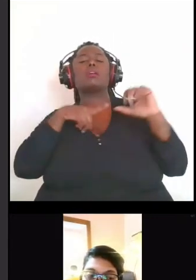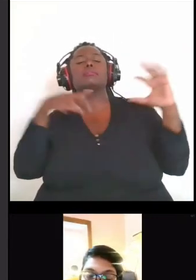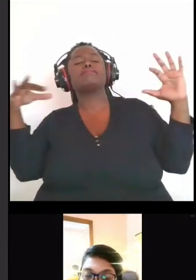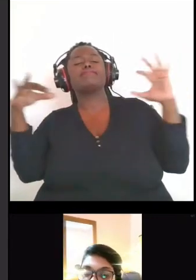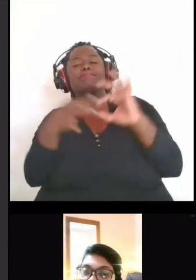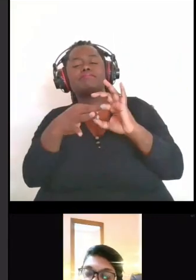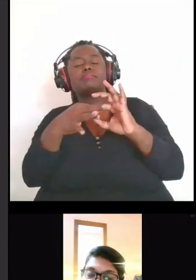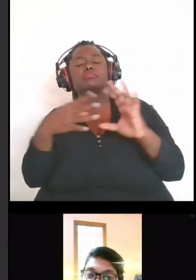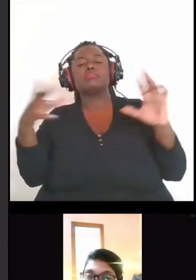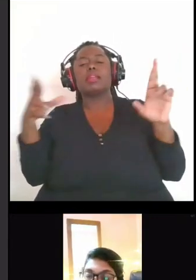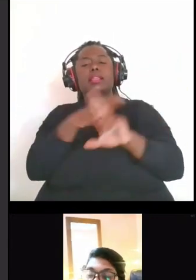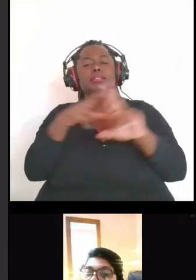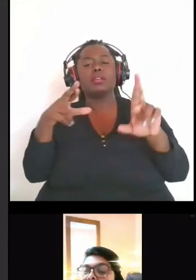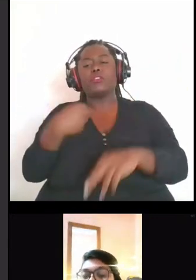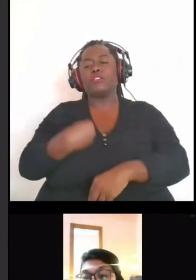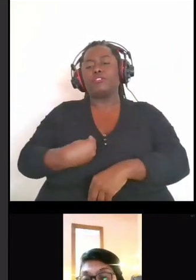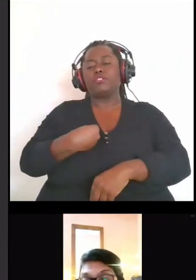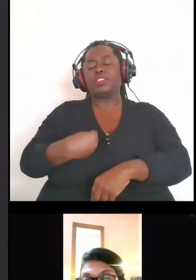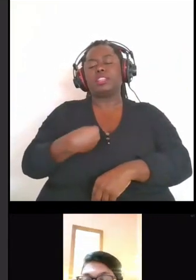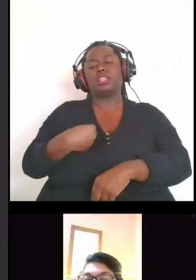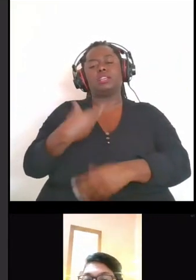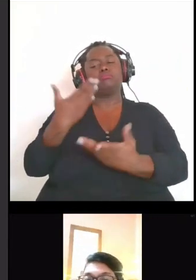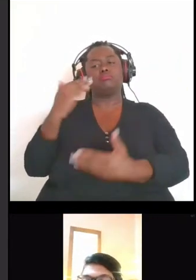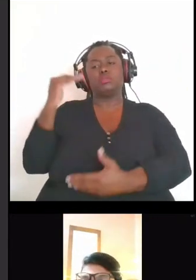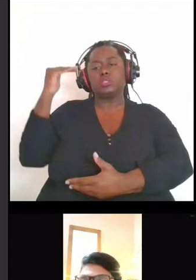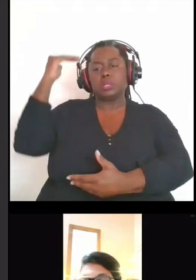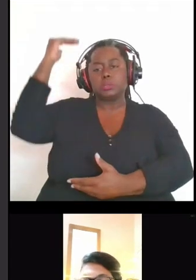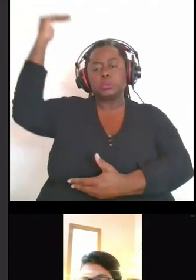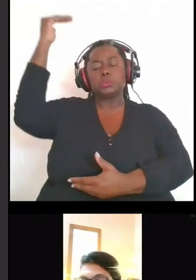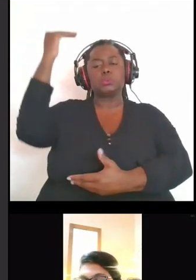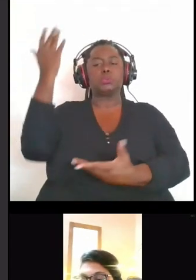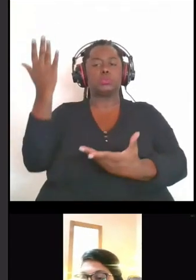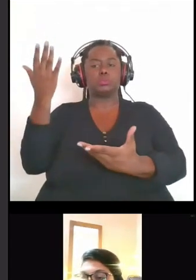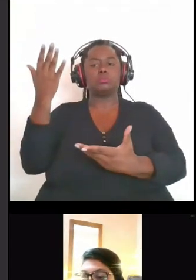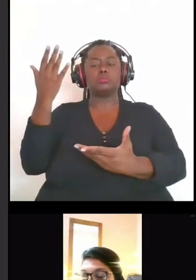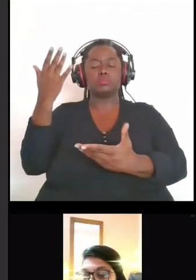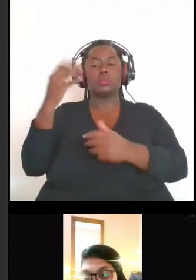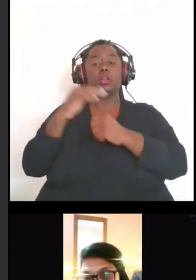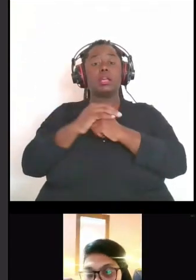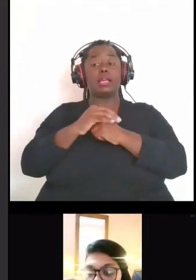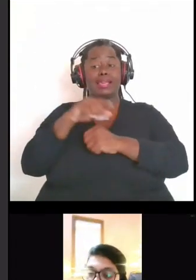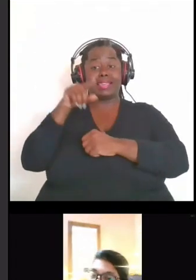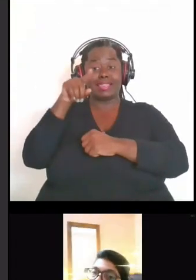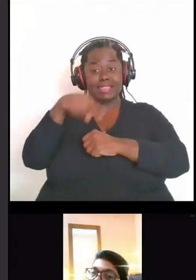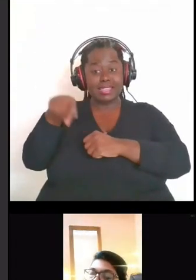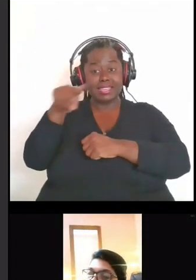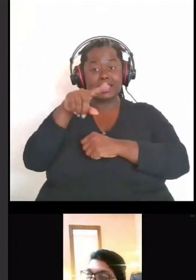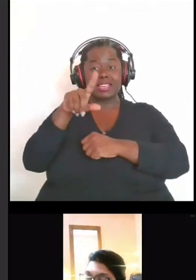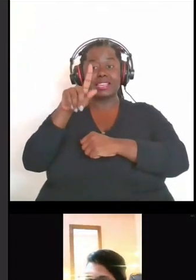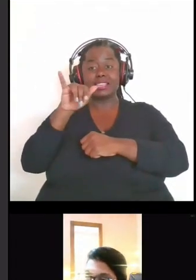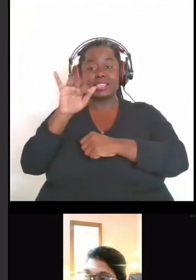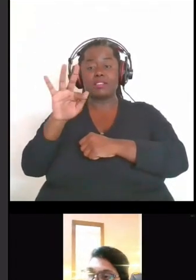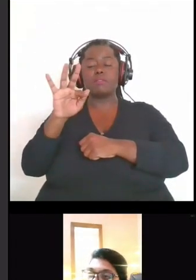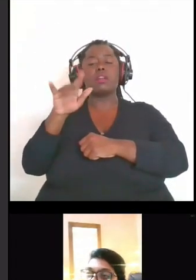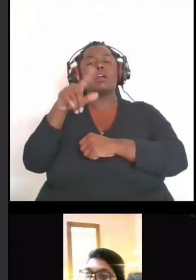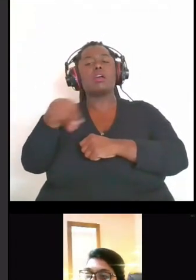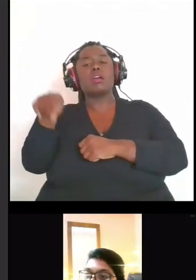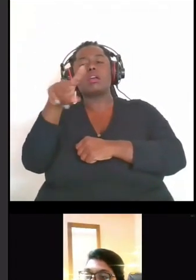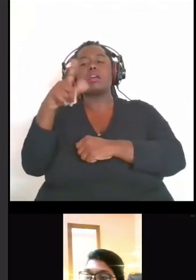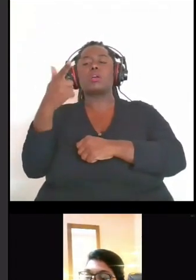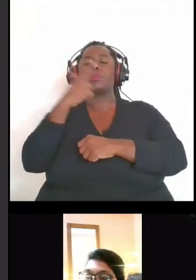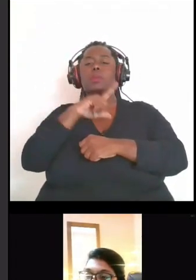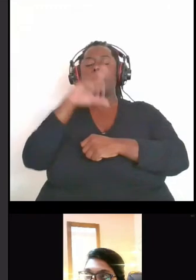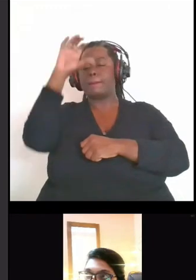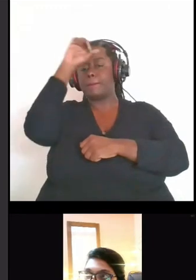and through the gifs they are also able to learn about certain facts about the transgender community and